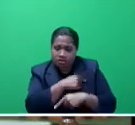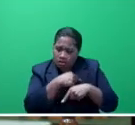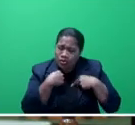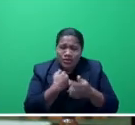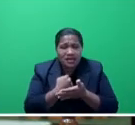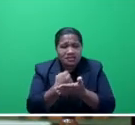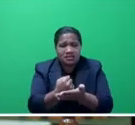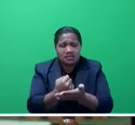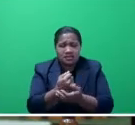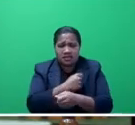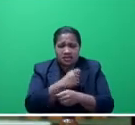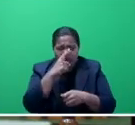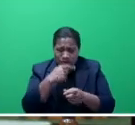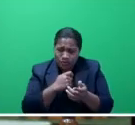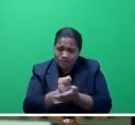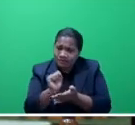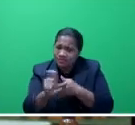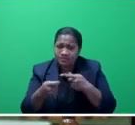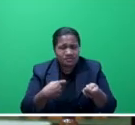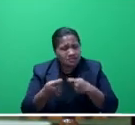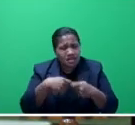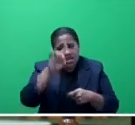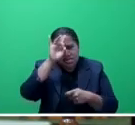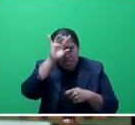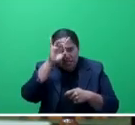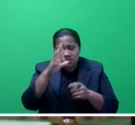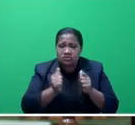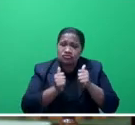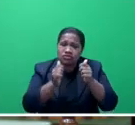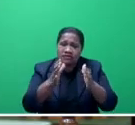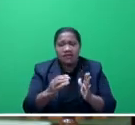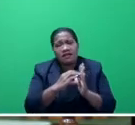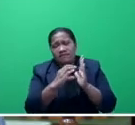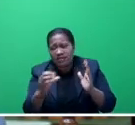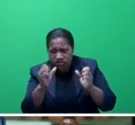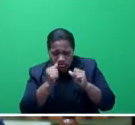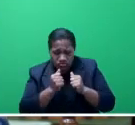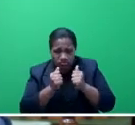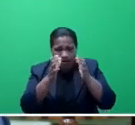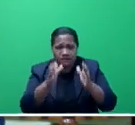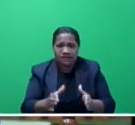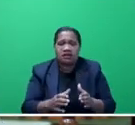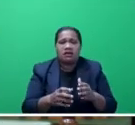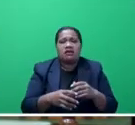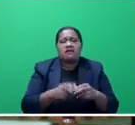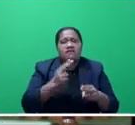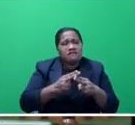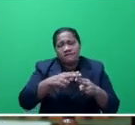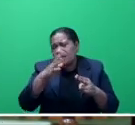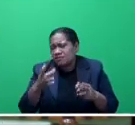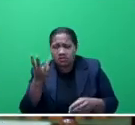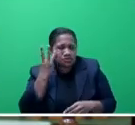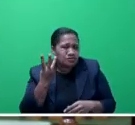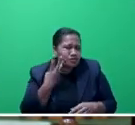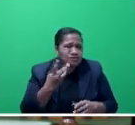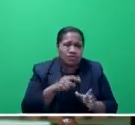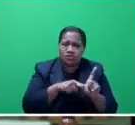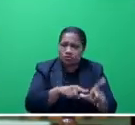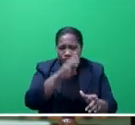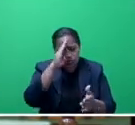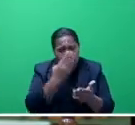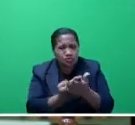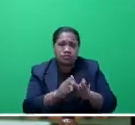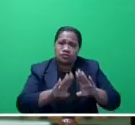market vendors, our taxi drivers, our minibus drivers, carrier drivers, boat drivers, farmers, fishers, our traditional landowners, women, our youth, our students, our